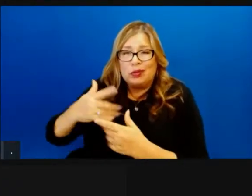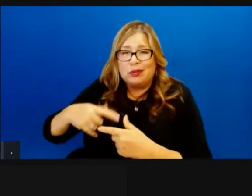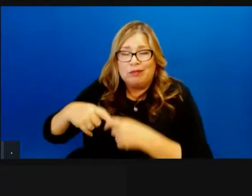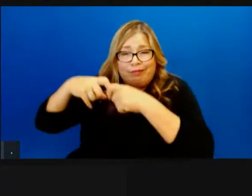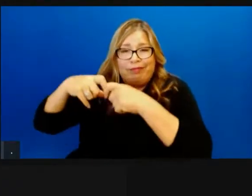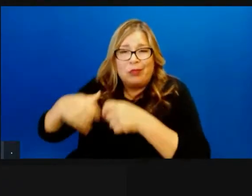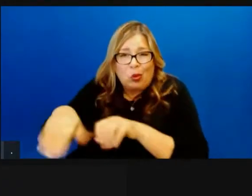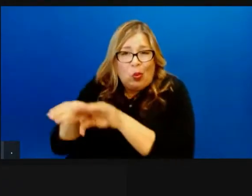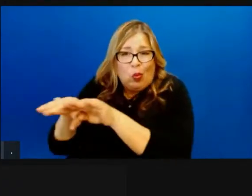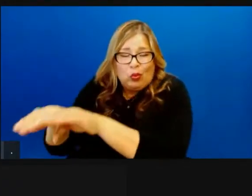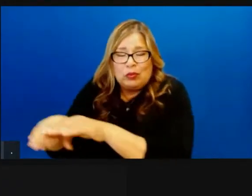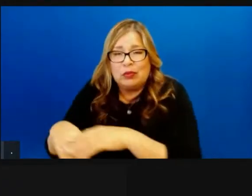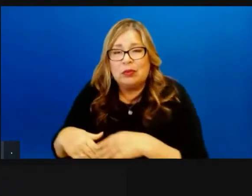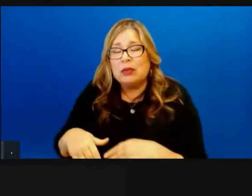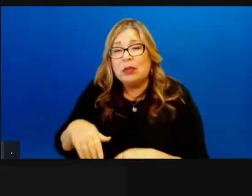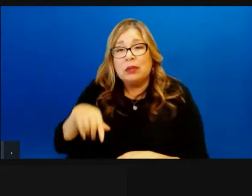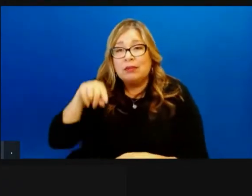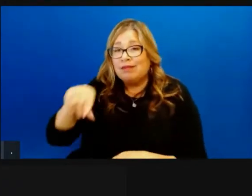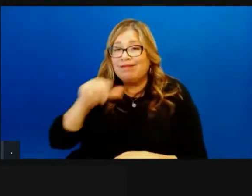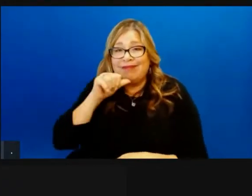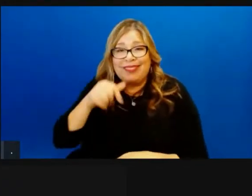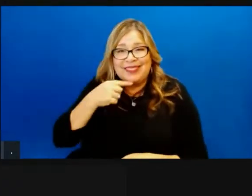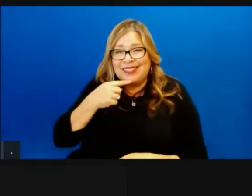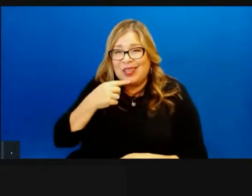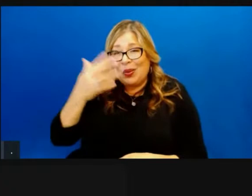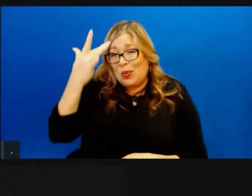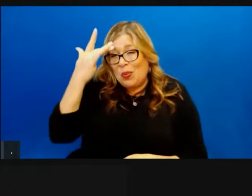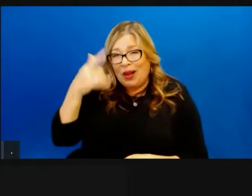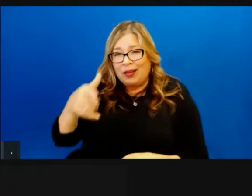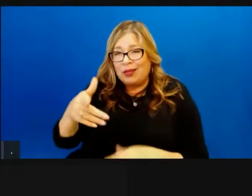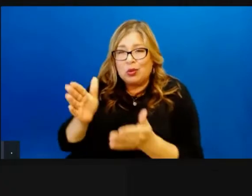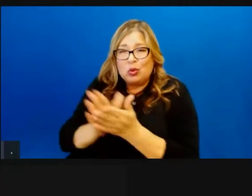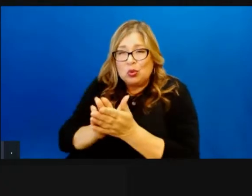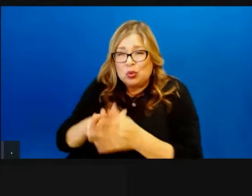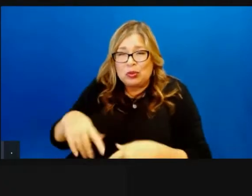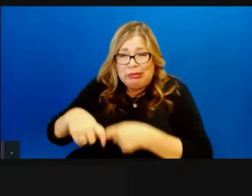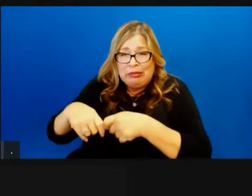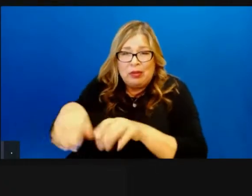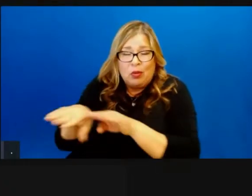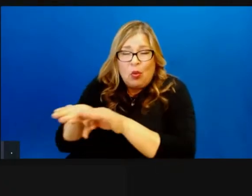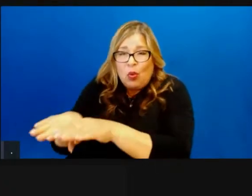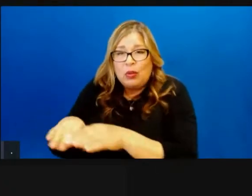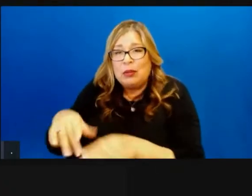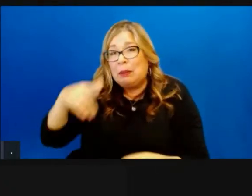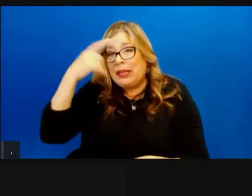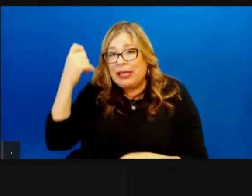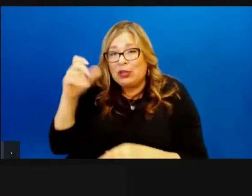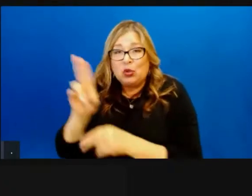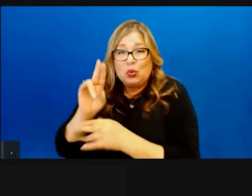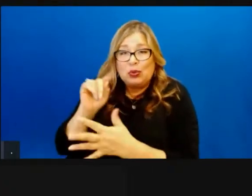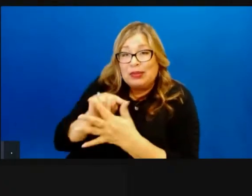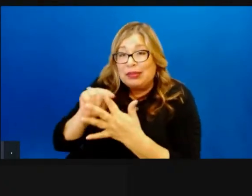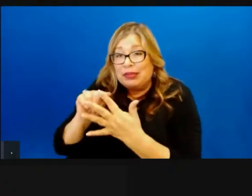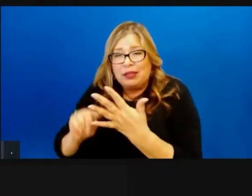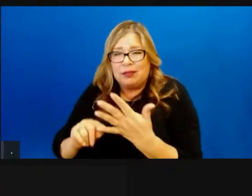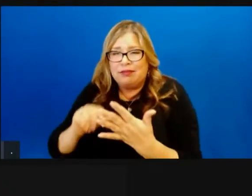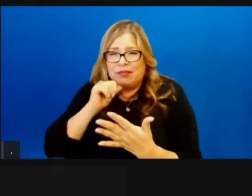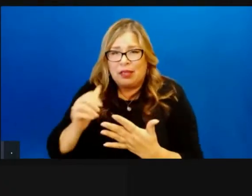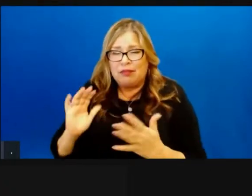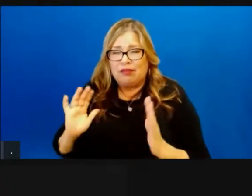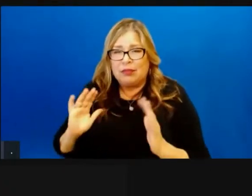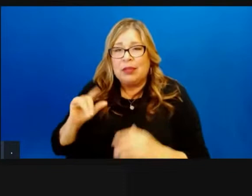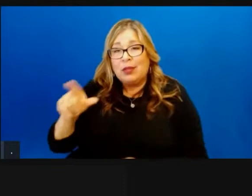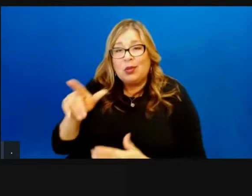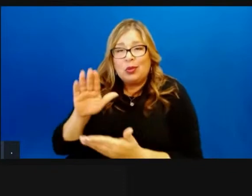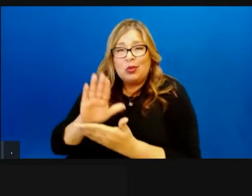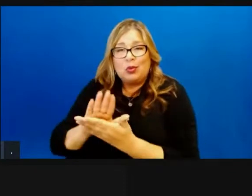disruption is attributed to this intervention or that intervention. It really just says this is the data and these are the facts.